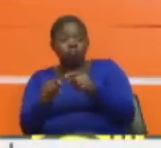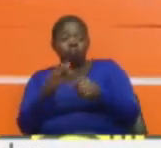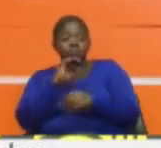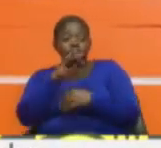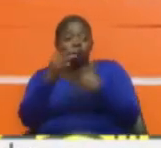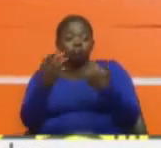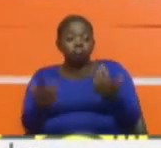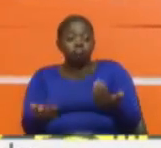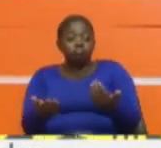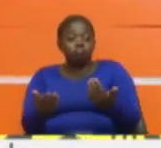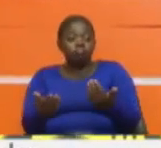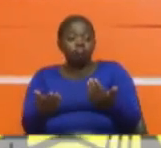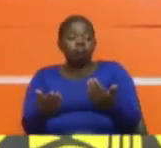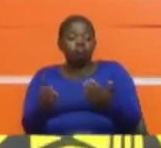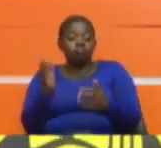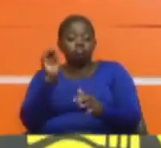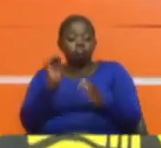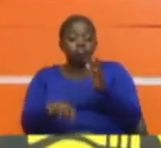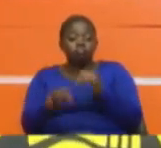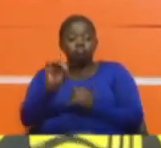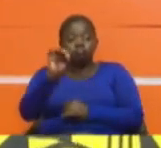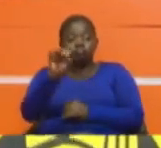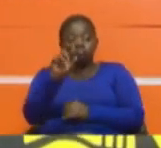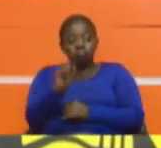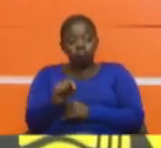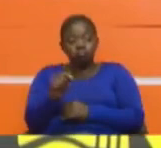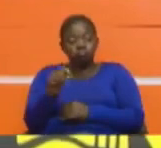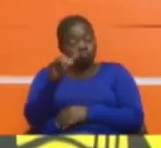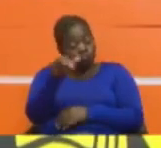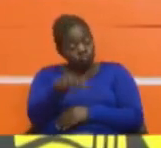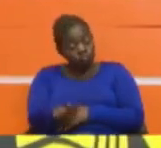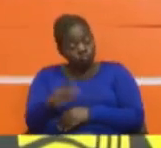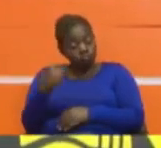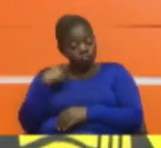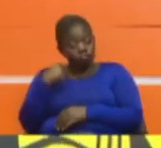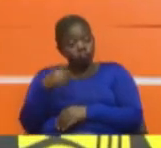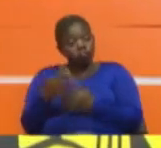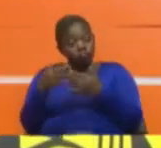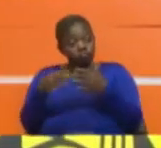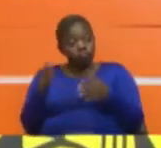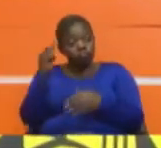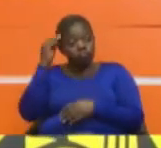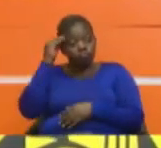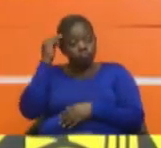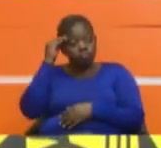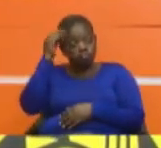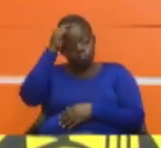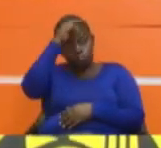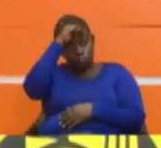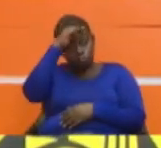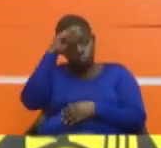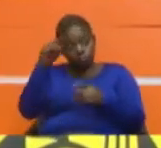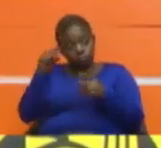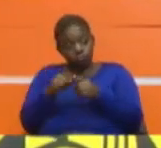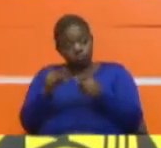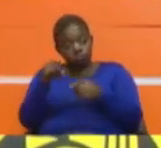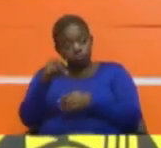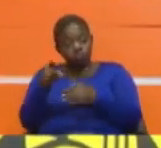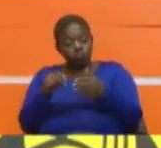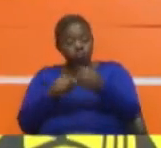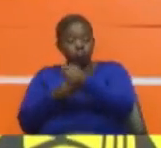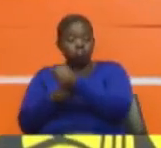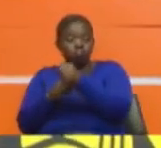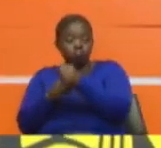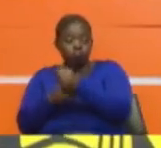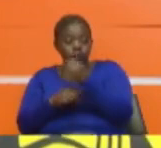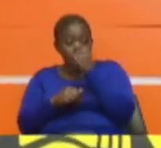waliwo munafo mwa ofisa wa IT aliyeyo ya kamala master's degree atenga bebamu sasulira agenda